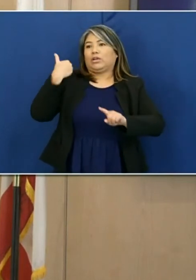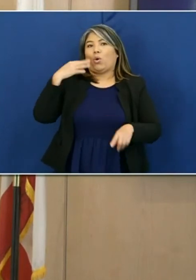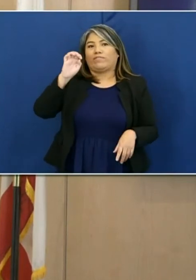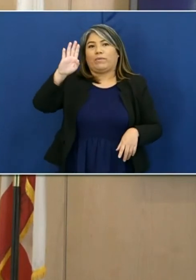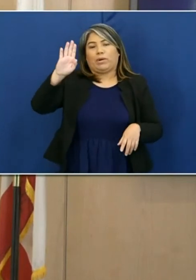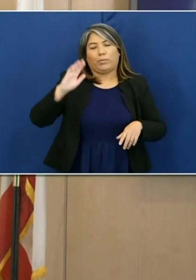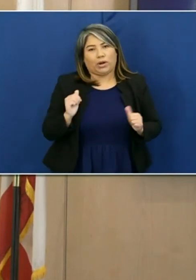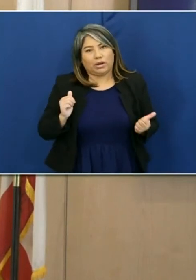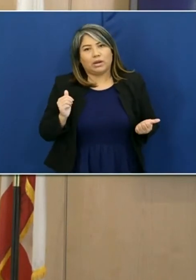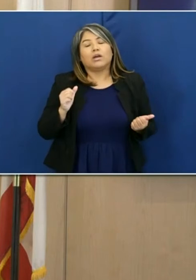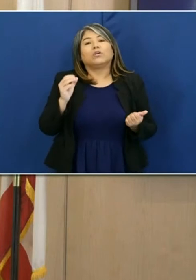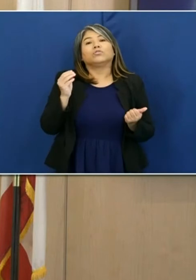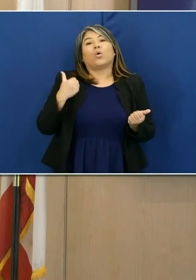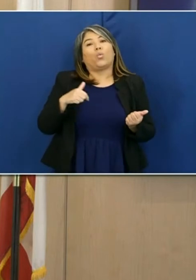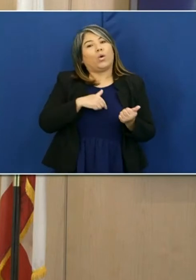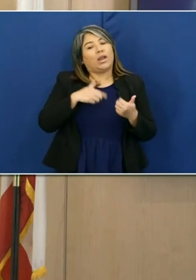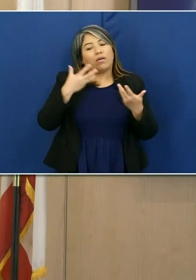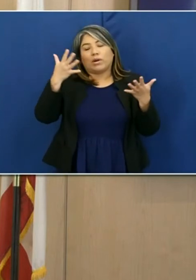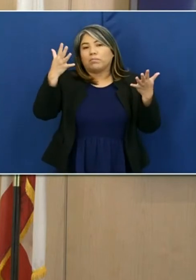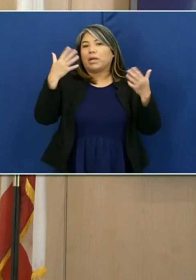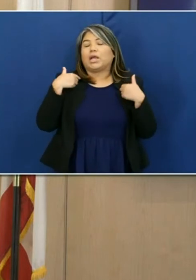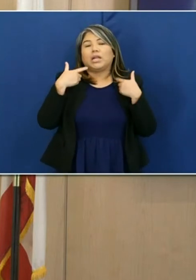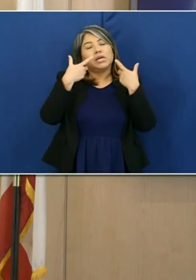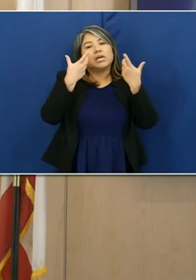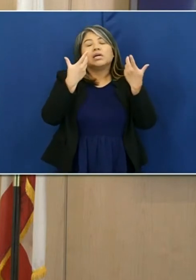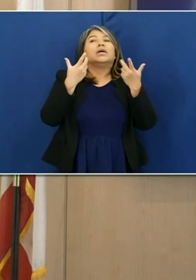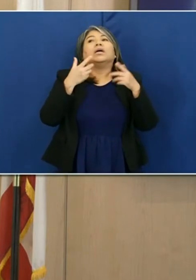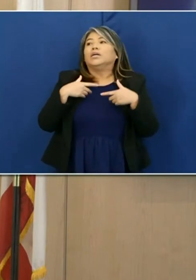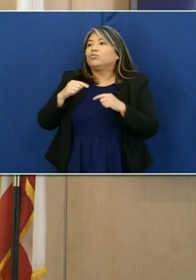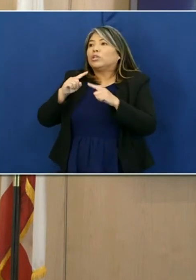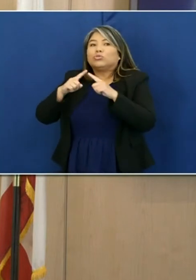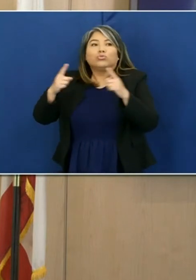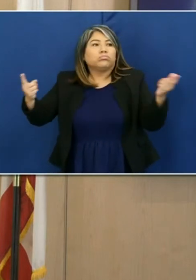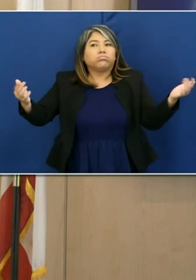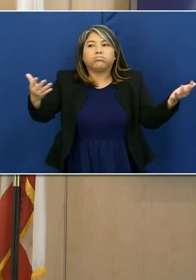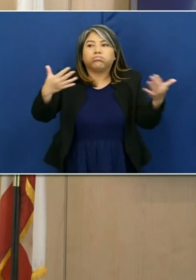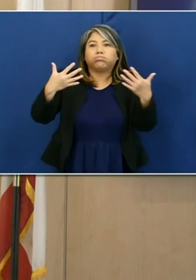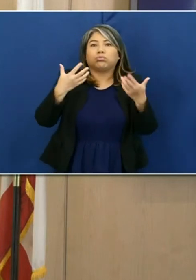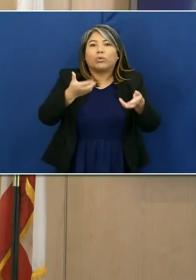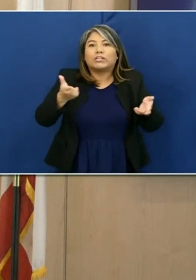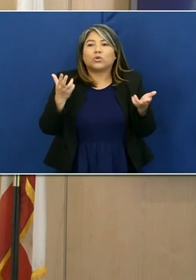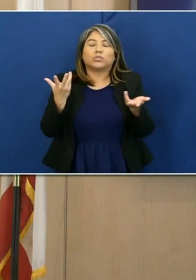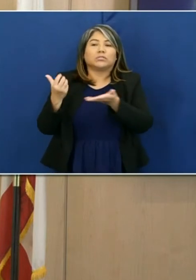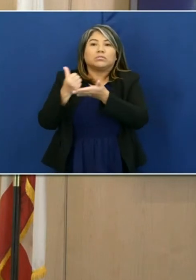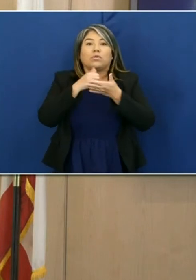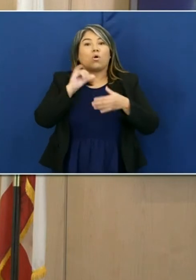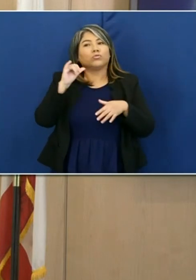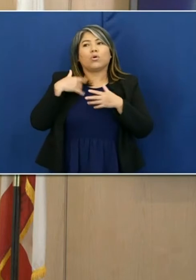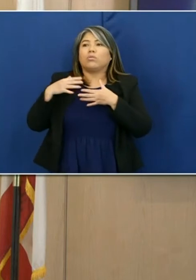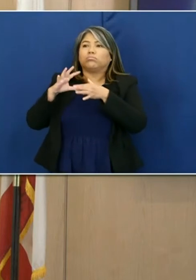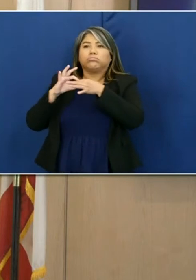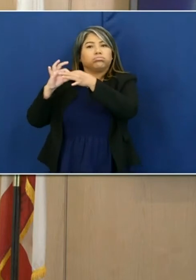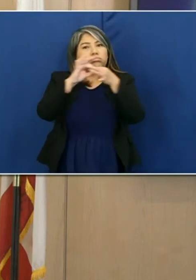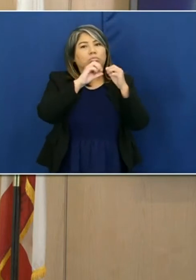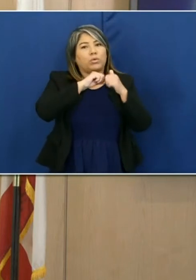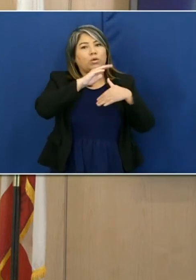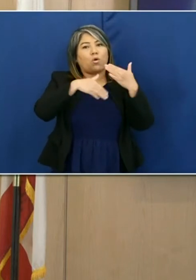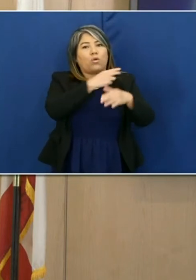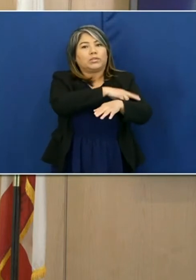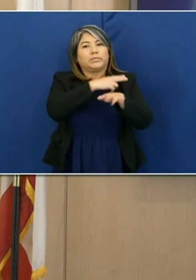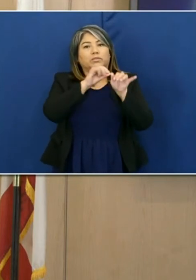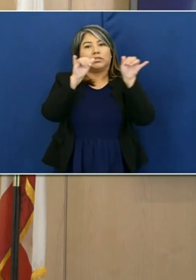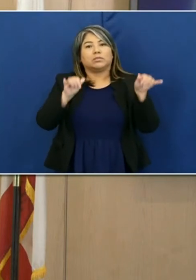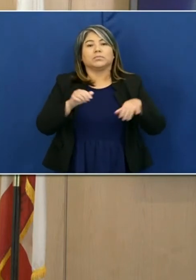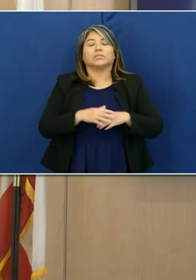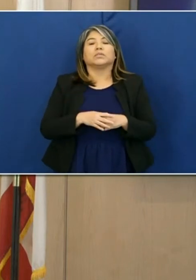emergency. And so we have been drawing down every possible resource we do. We're also in daily communication and coordination with all of our hospital systems. And we've